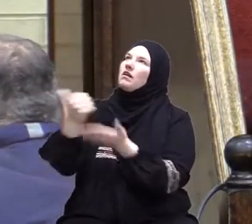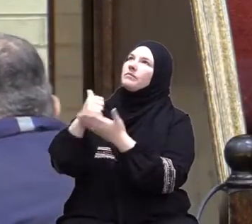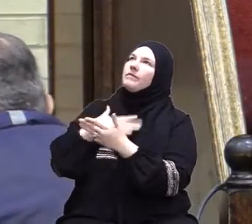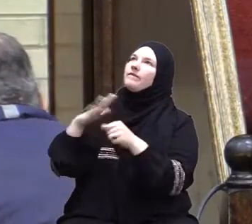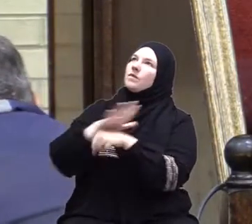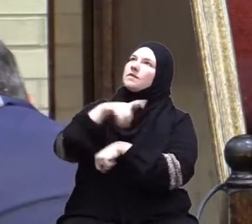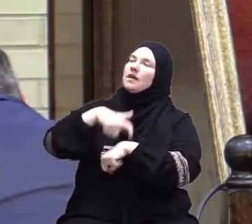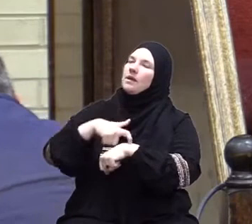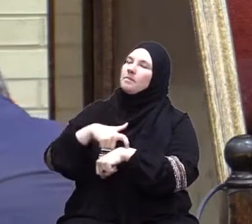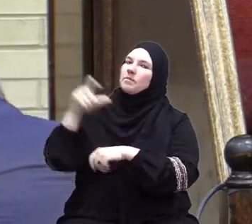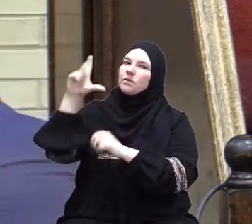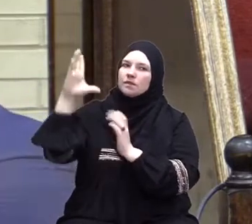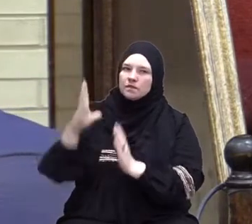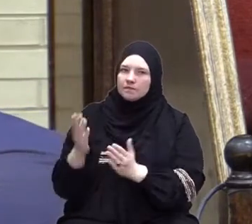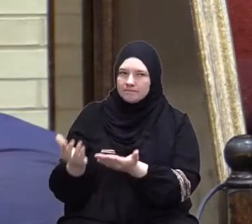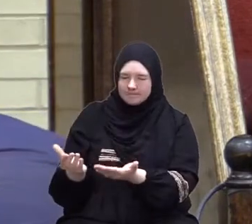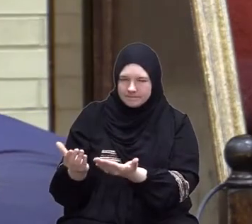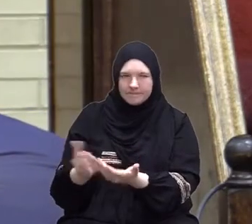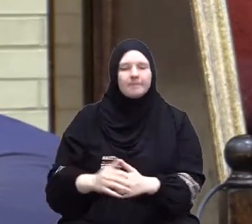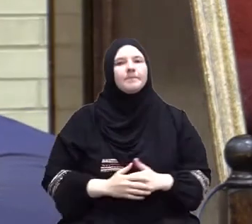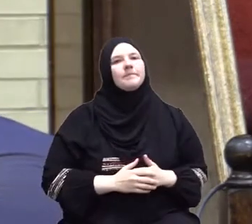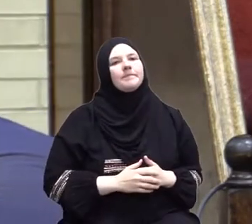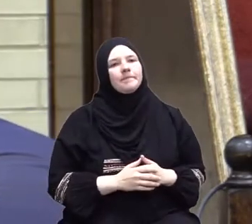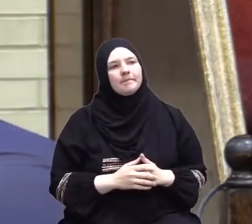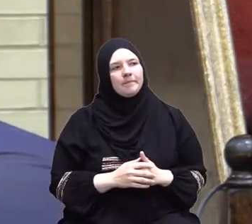full-time Muslims.